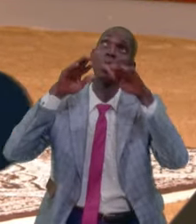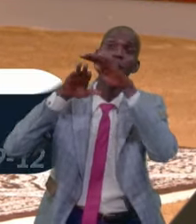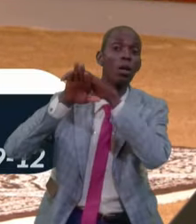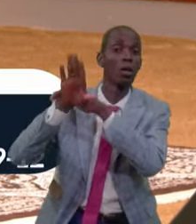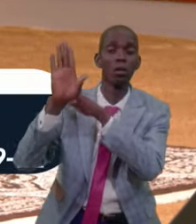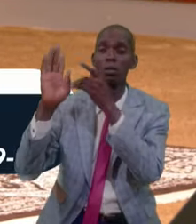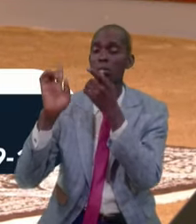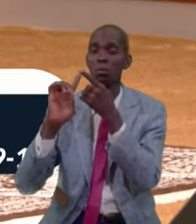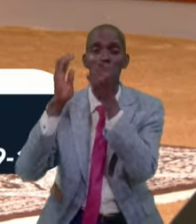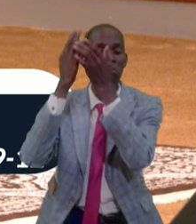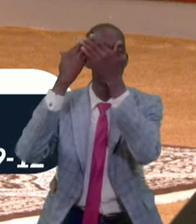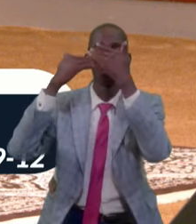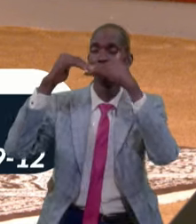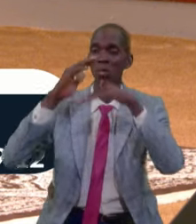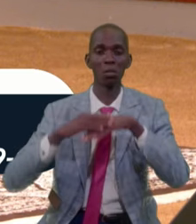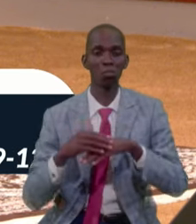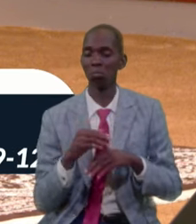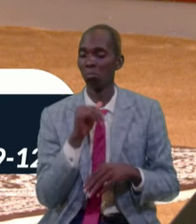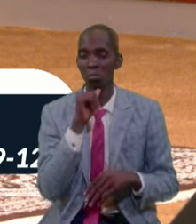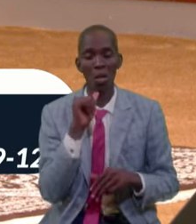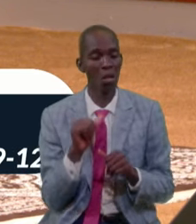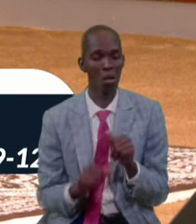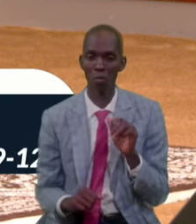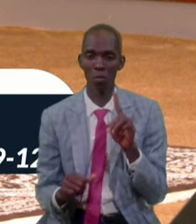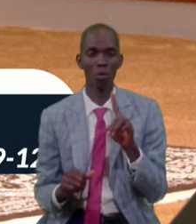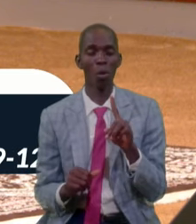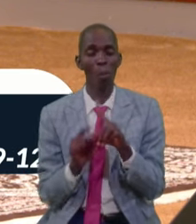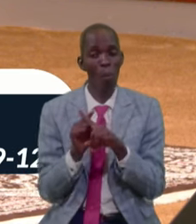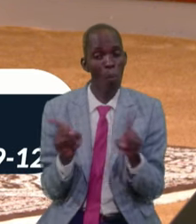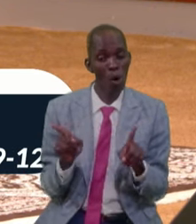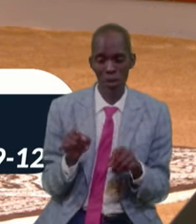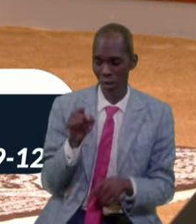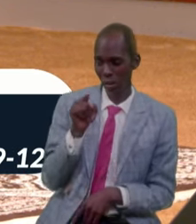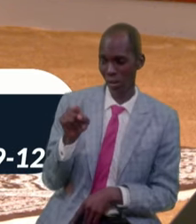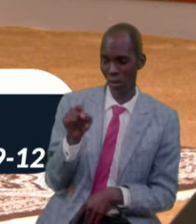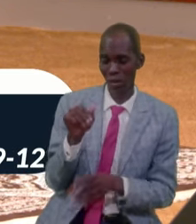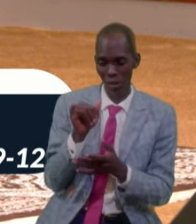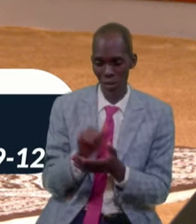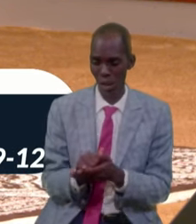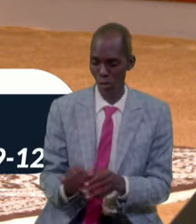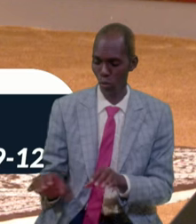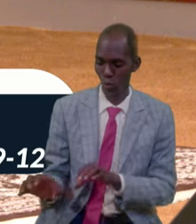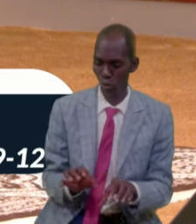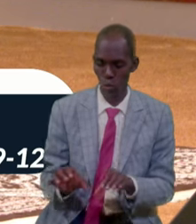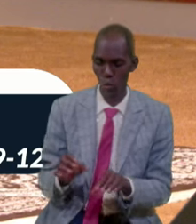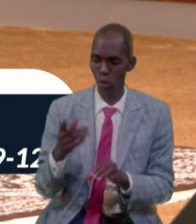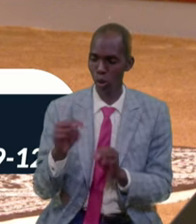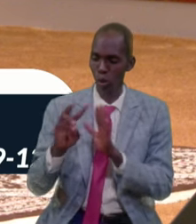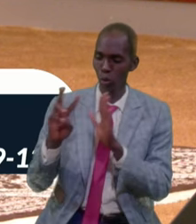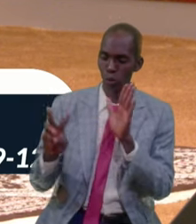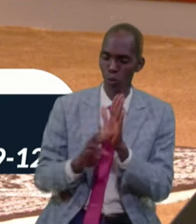into the kingdom of heaven, but he that doeth the will of